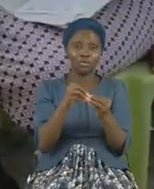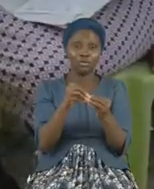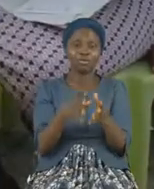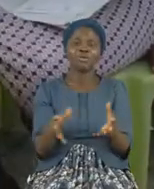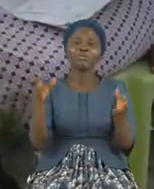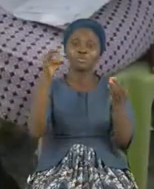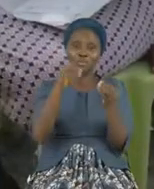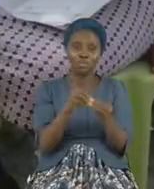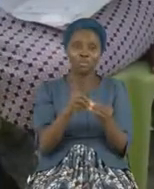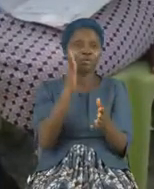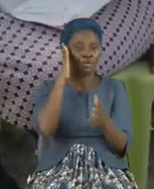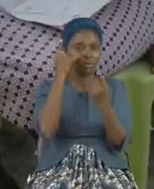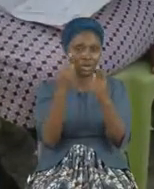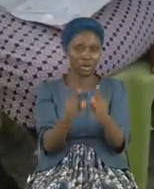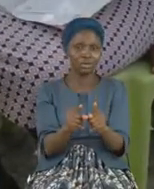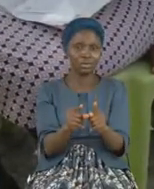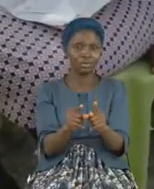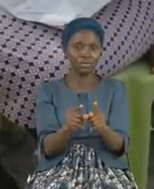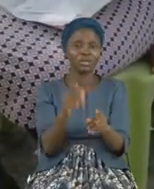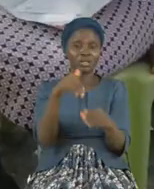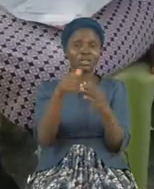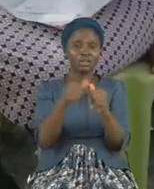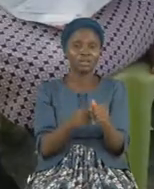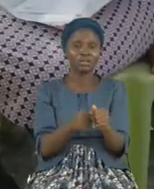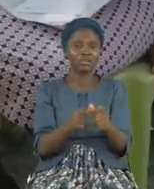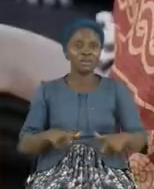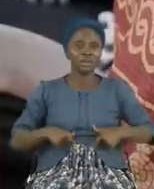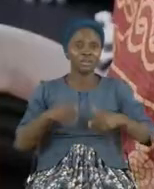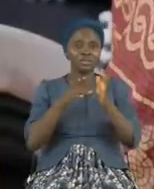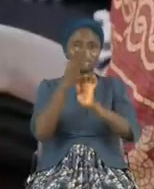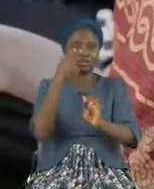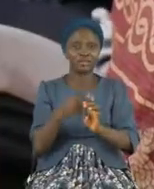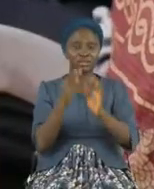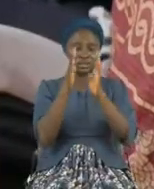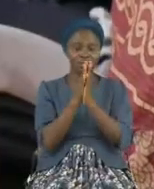More will happen in every life in Jesus' name.